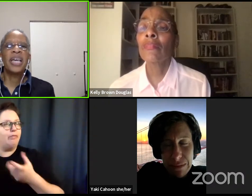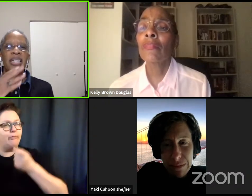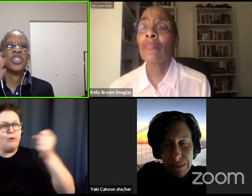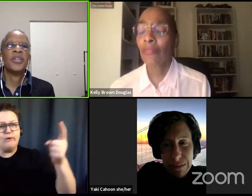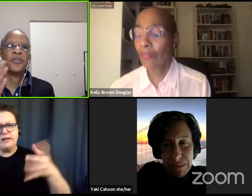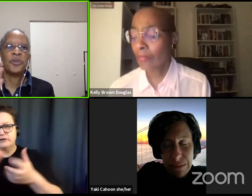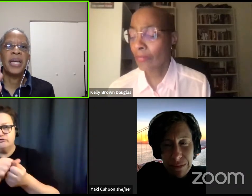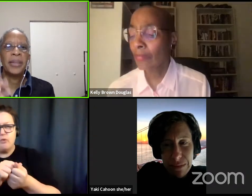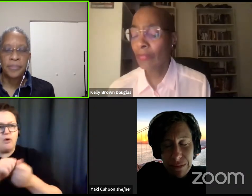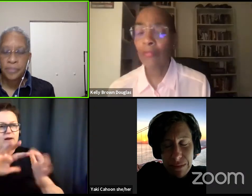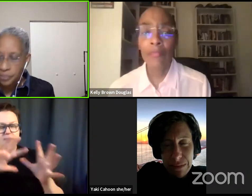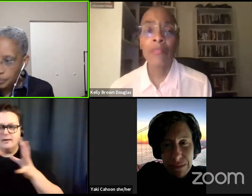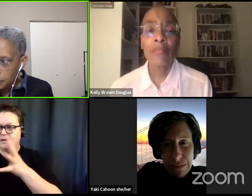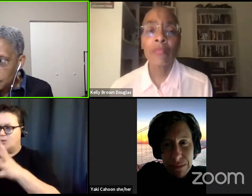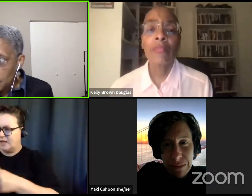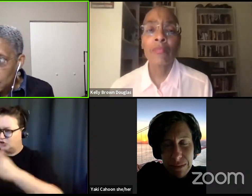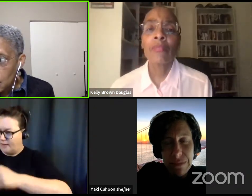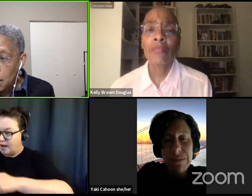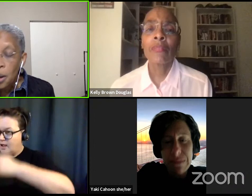something began to shift for me.